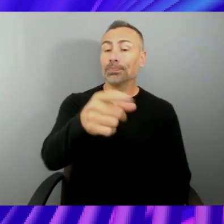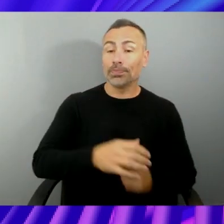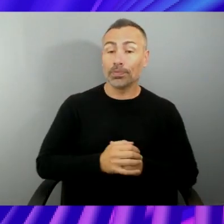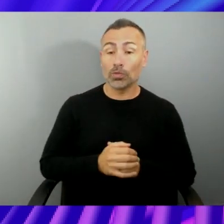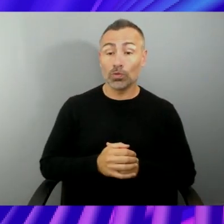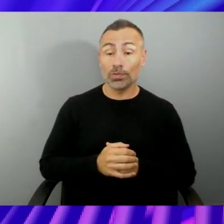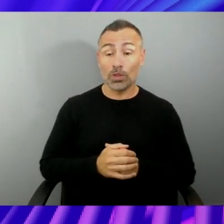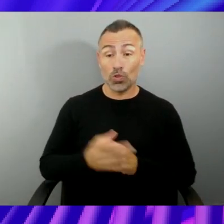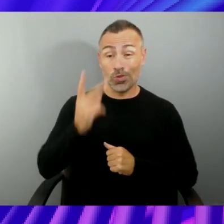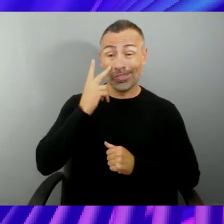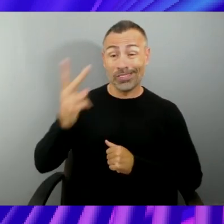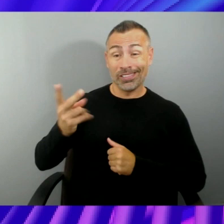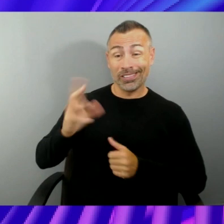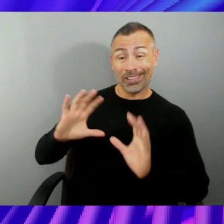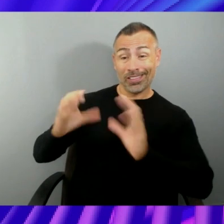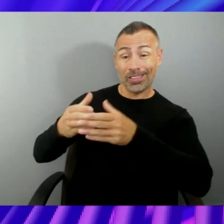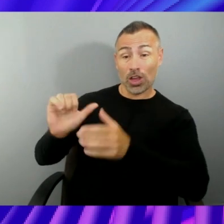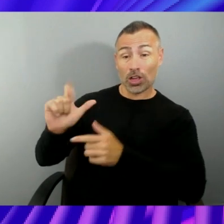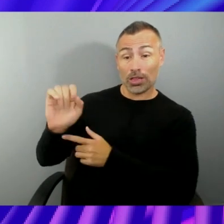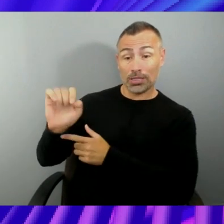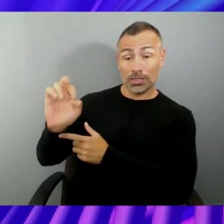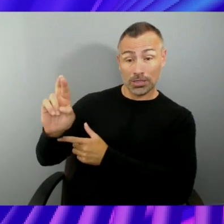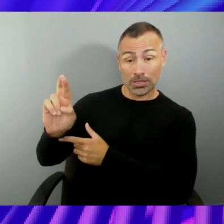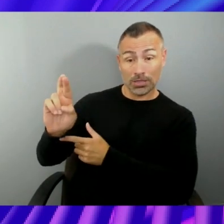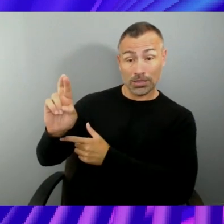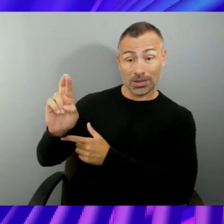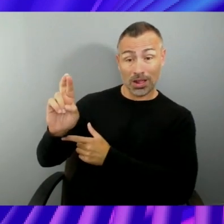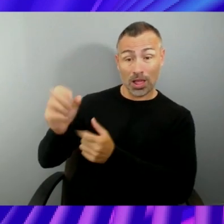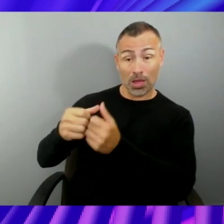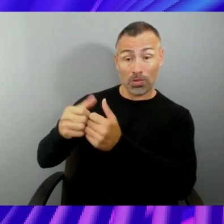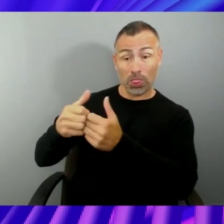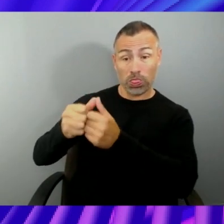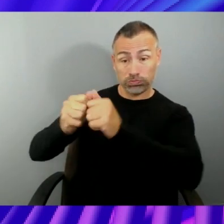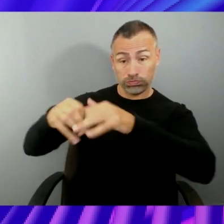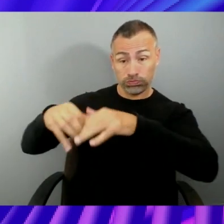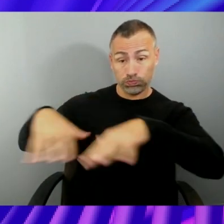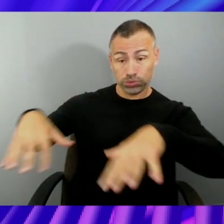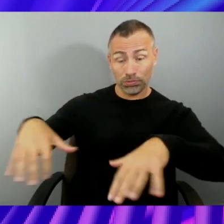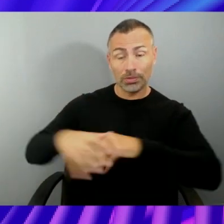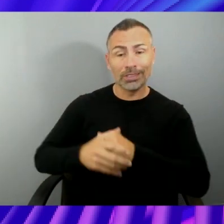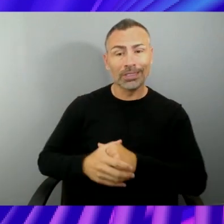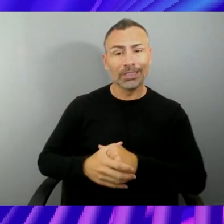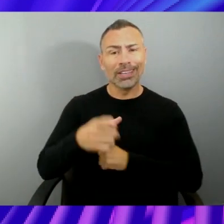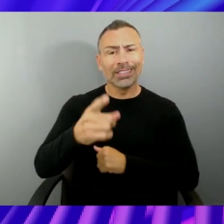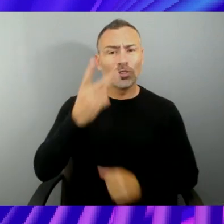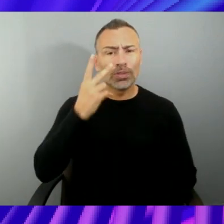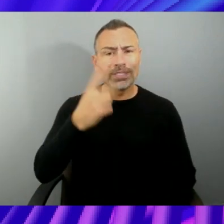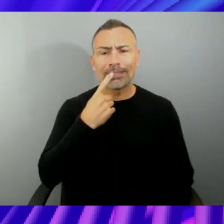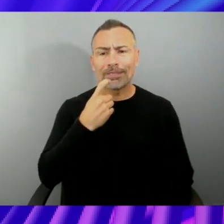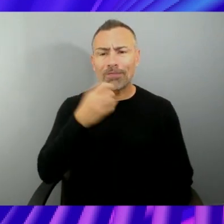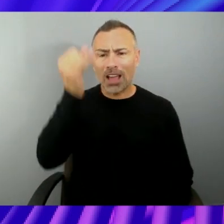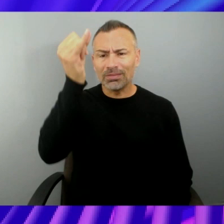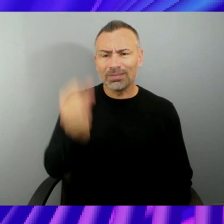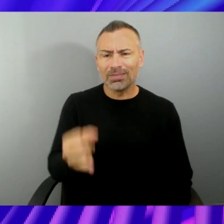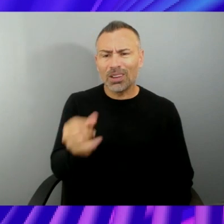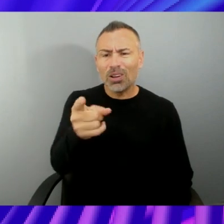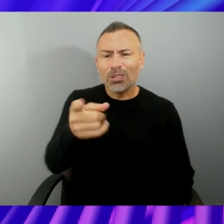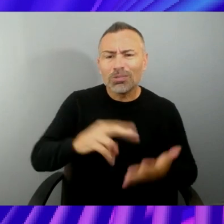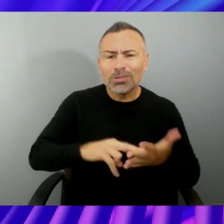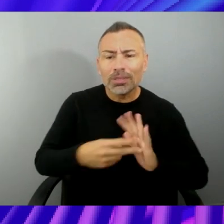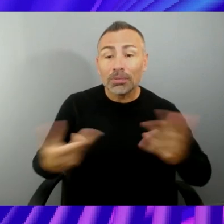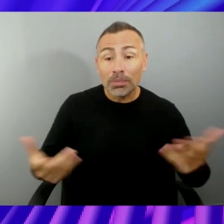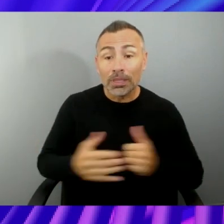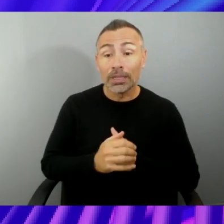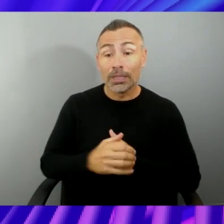And this red bit right here is when I actually terminated the nodes and behavior went back to normal. What you see when things go into this red state, that's